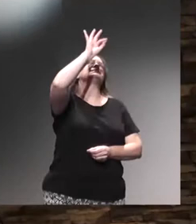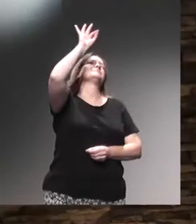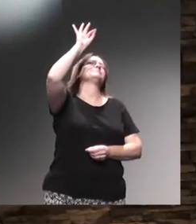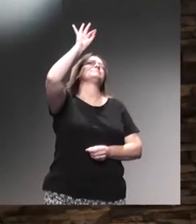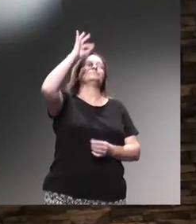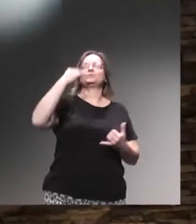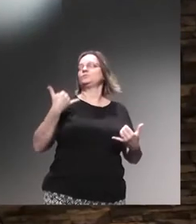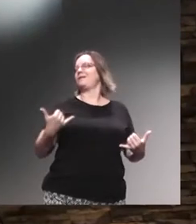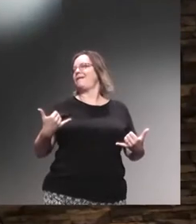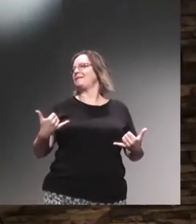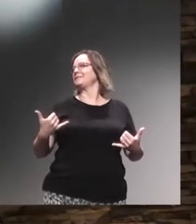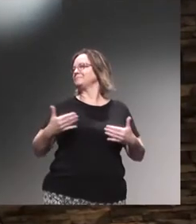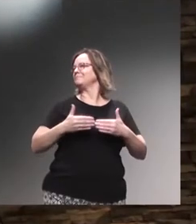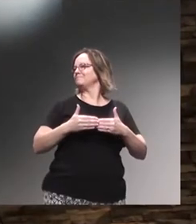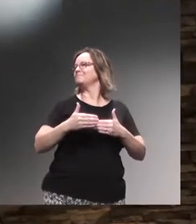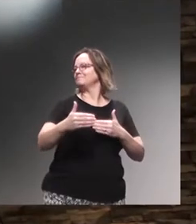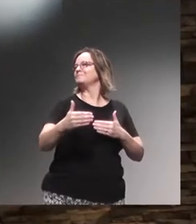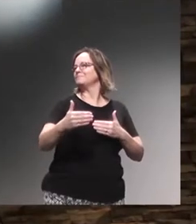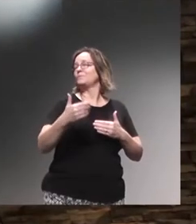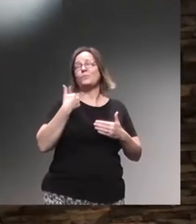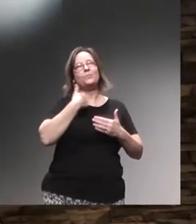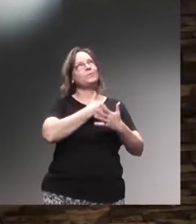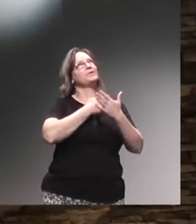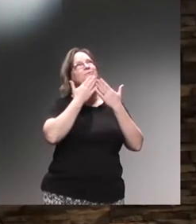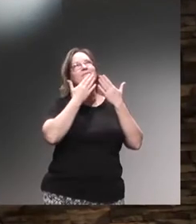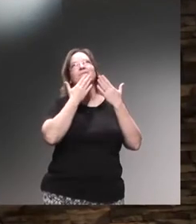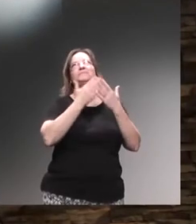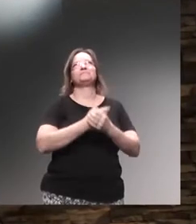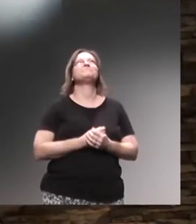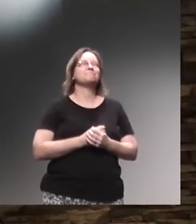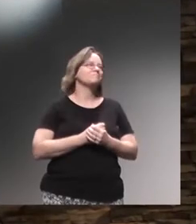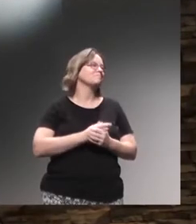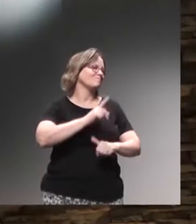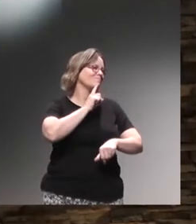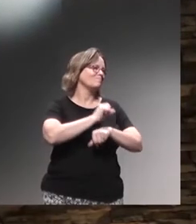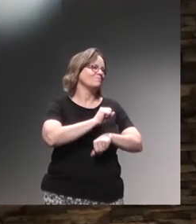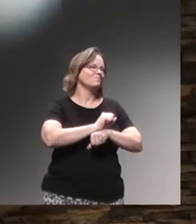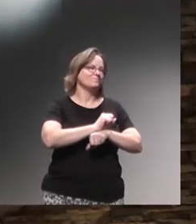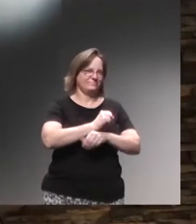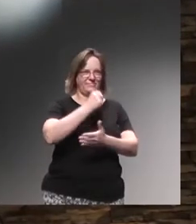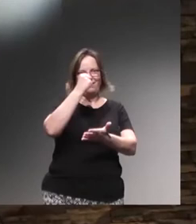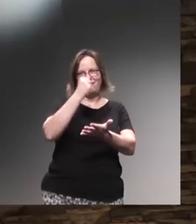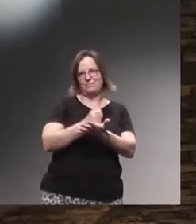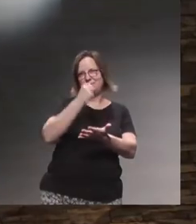for we are so grateful, and so it is. Amen.